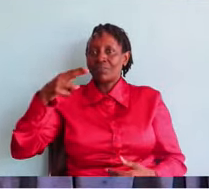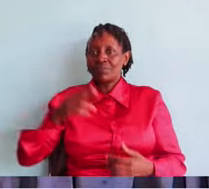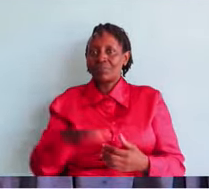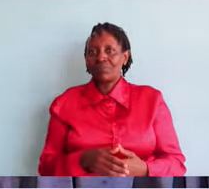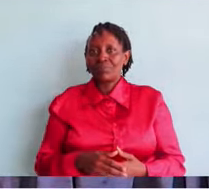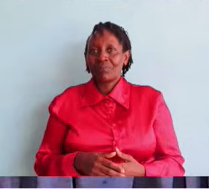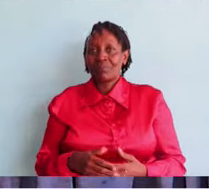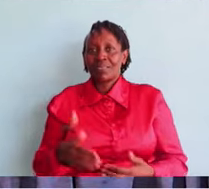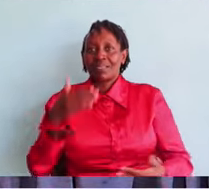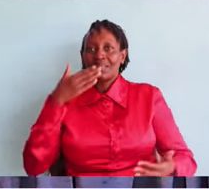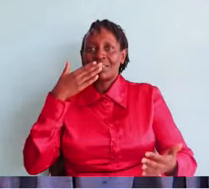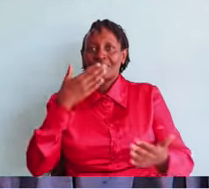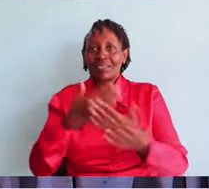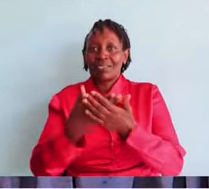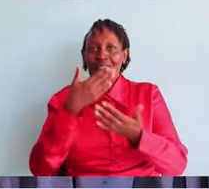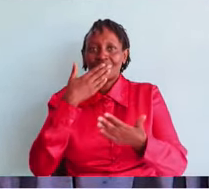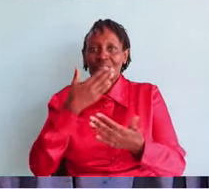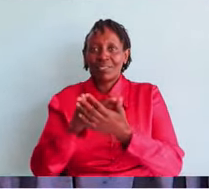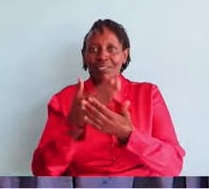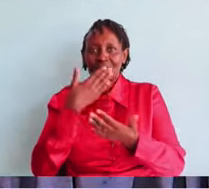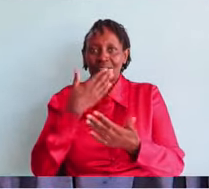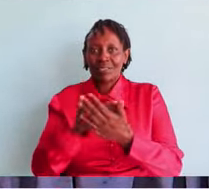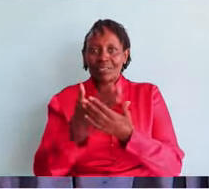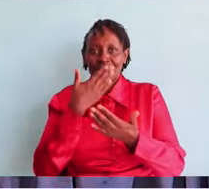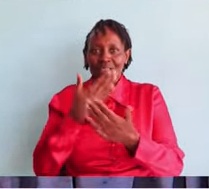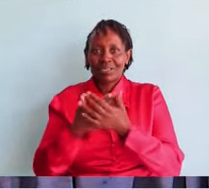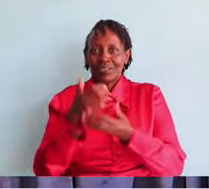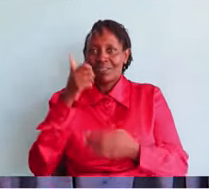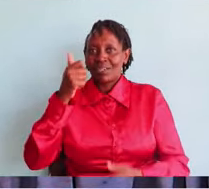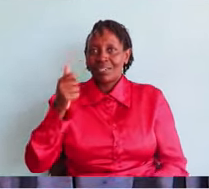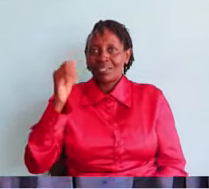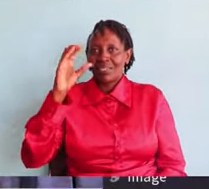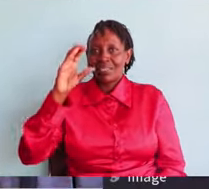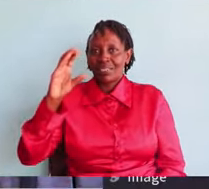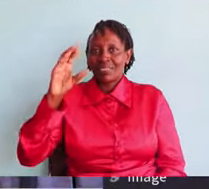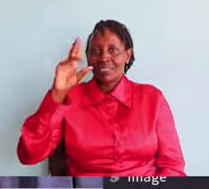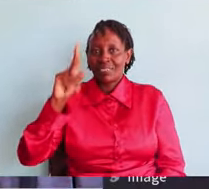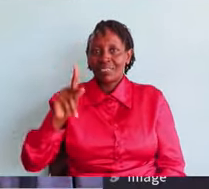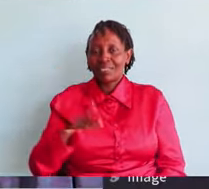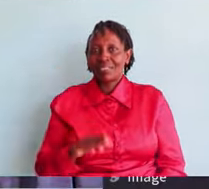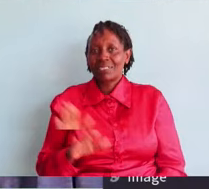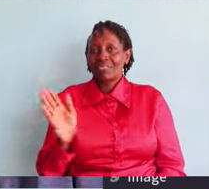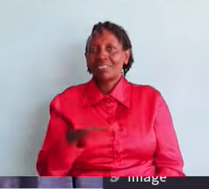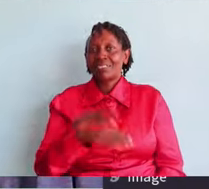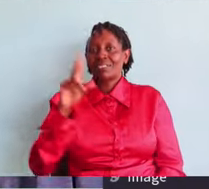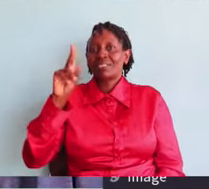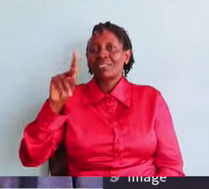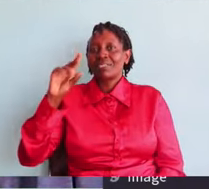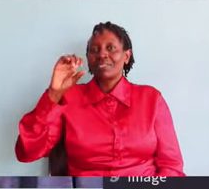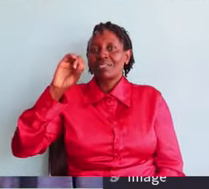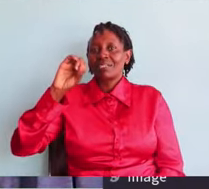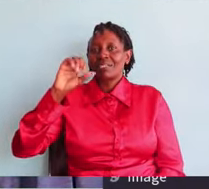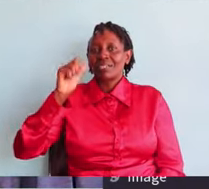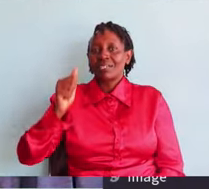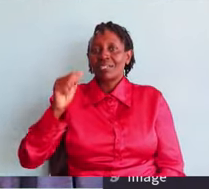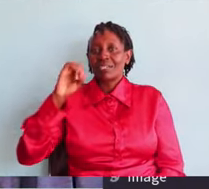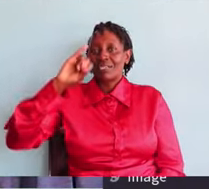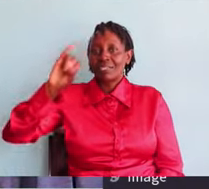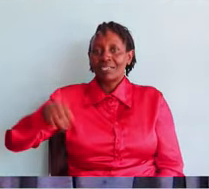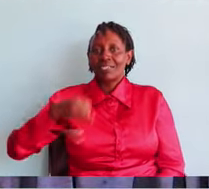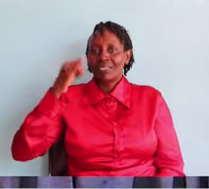God, ACK Kajiado. Thank you for worshiping with us. We thank you so much. Thank you. Ask your neighbor, are you a visiting